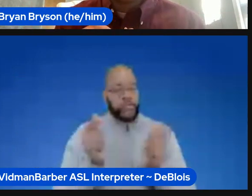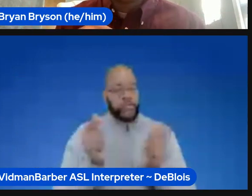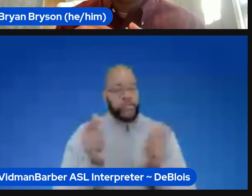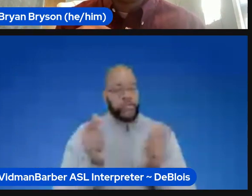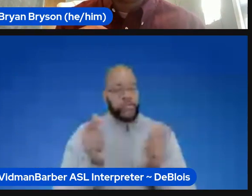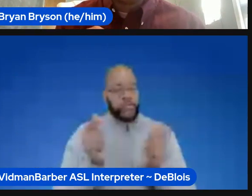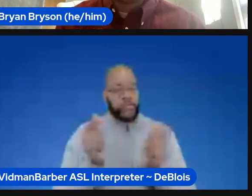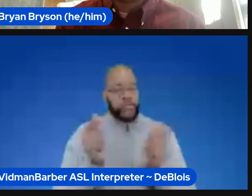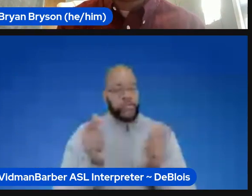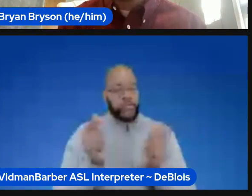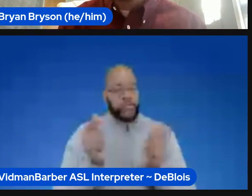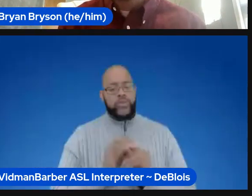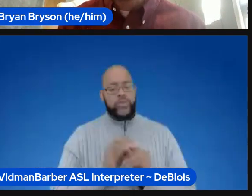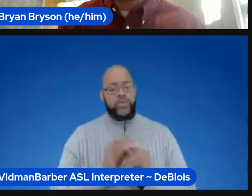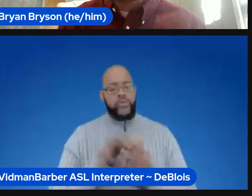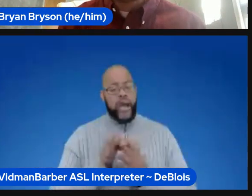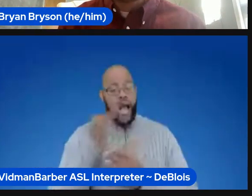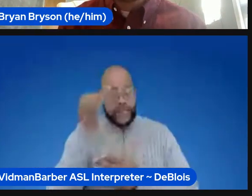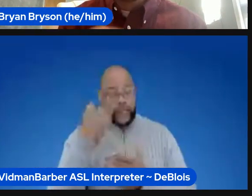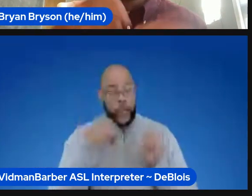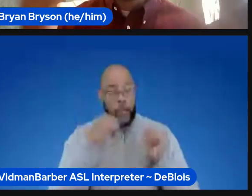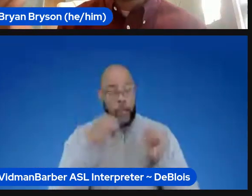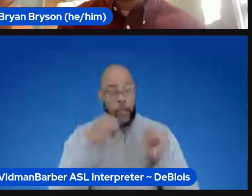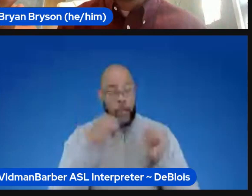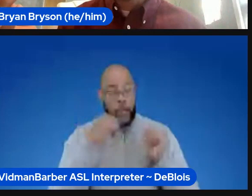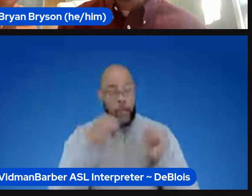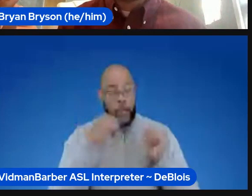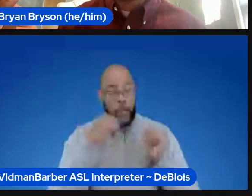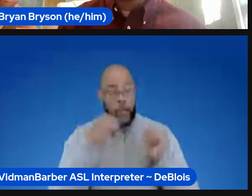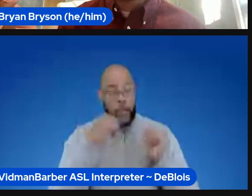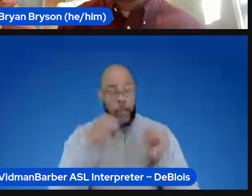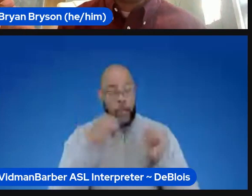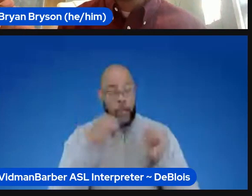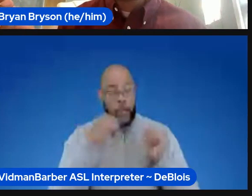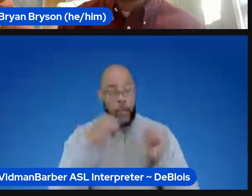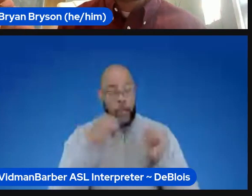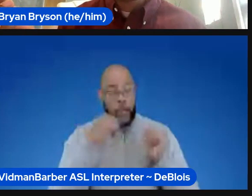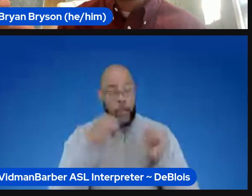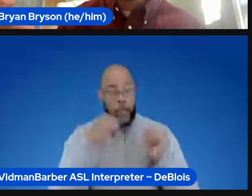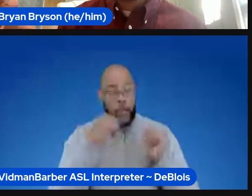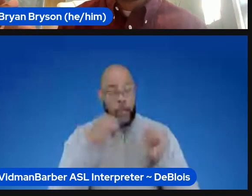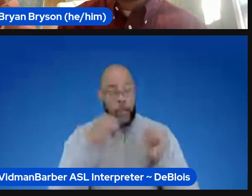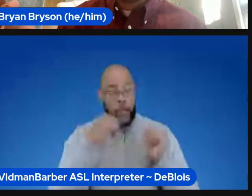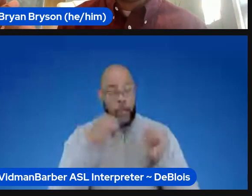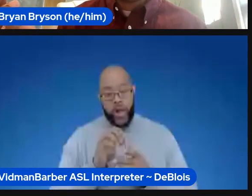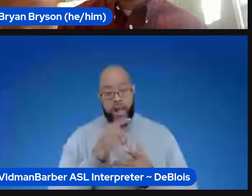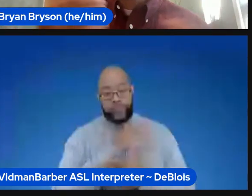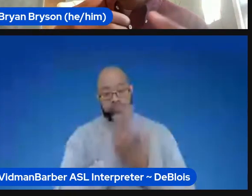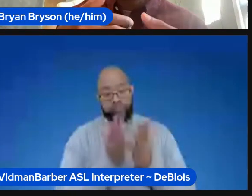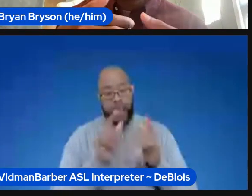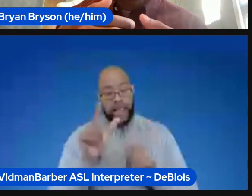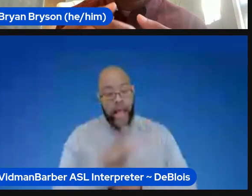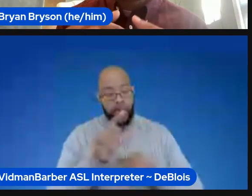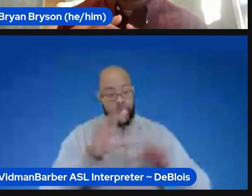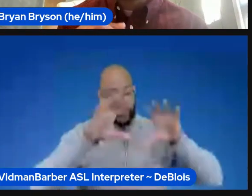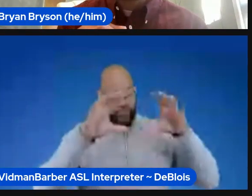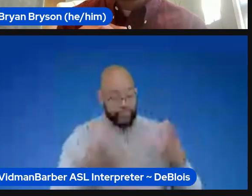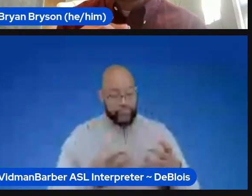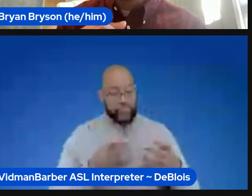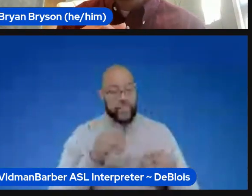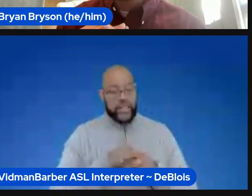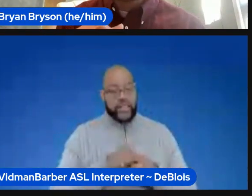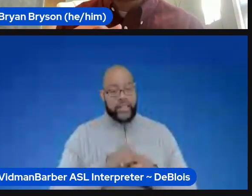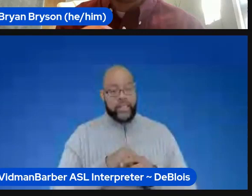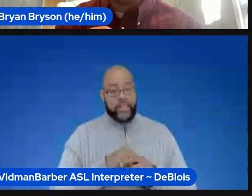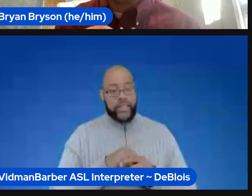the idea was that could we screen an 11,000 molecule library in silico instead